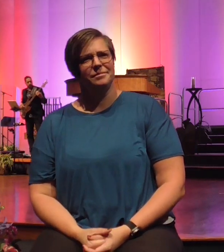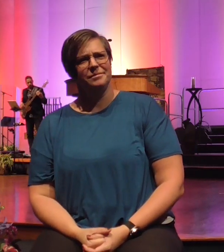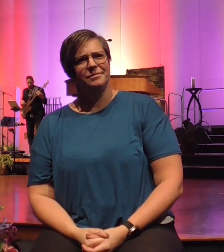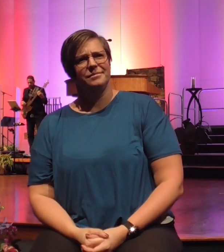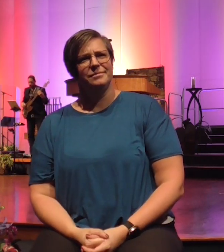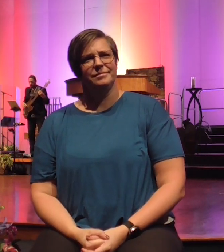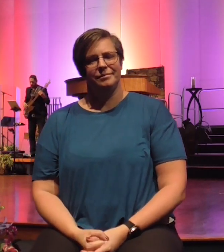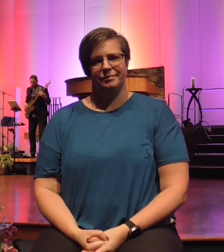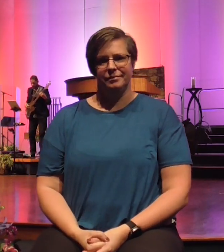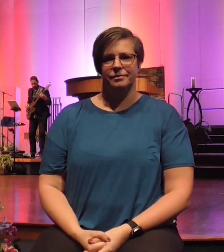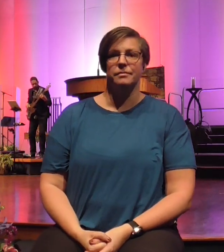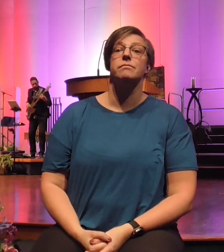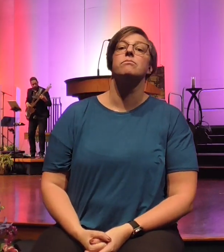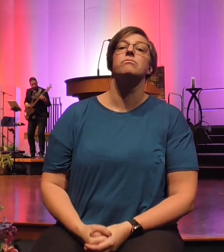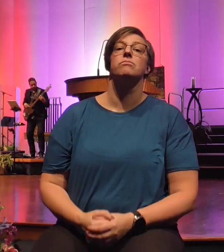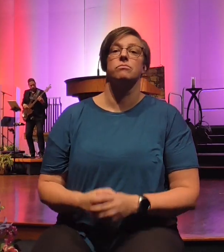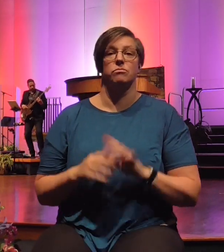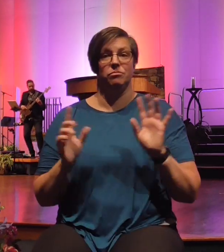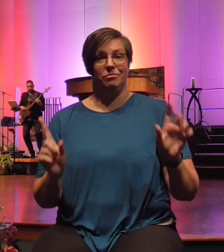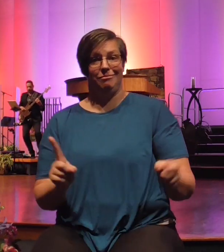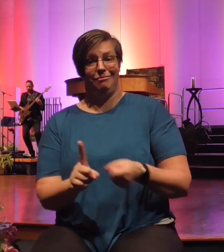high. Just when